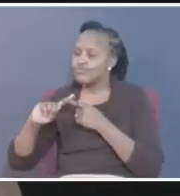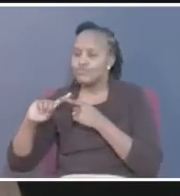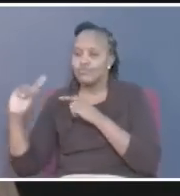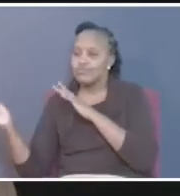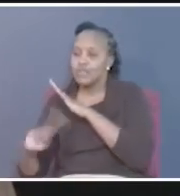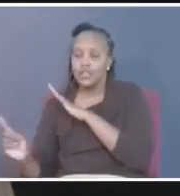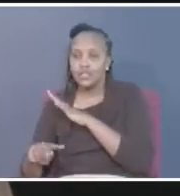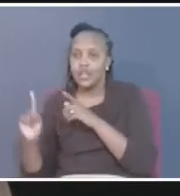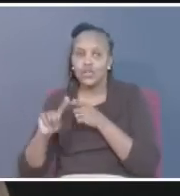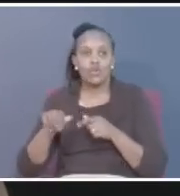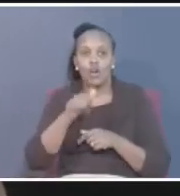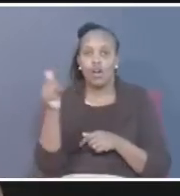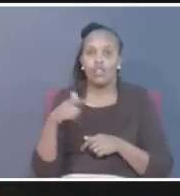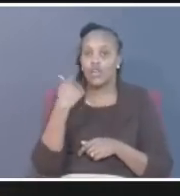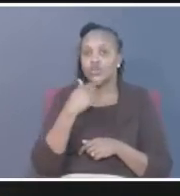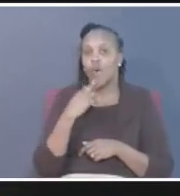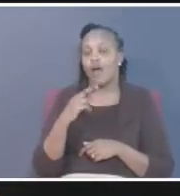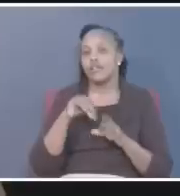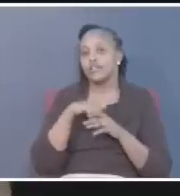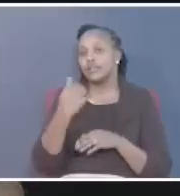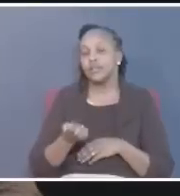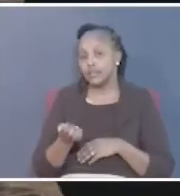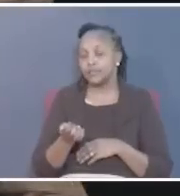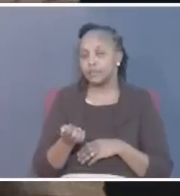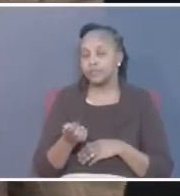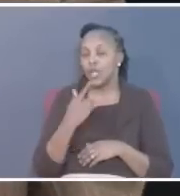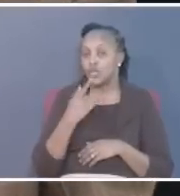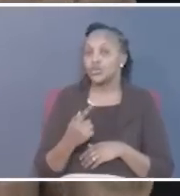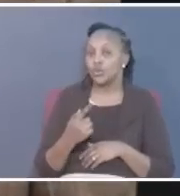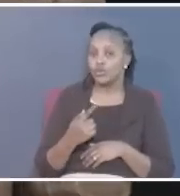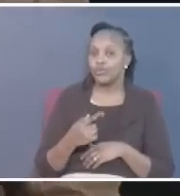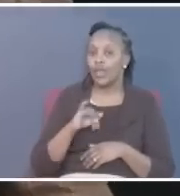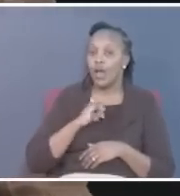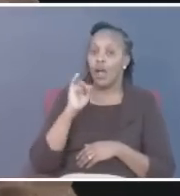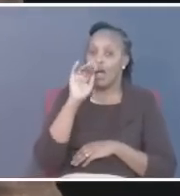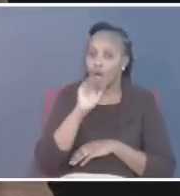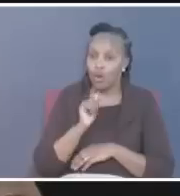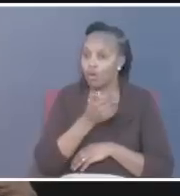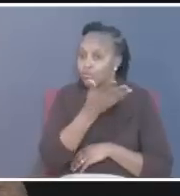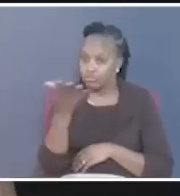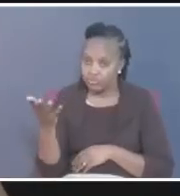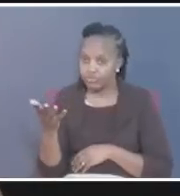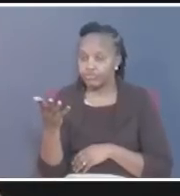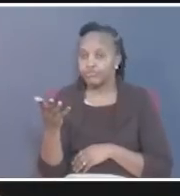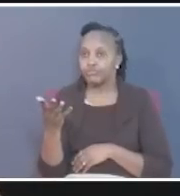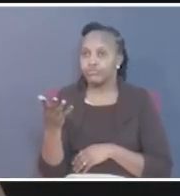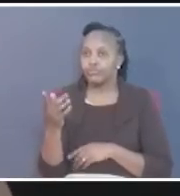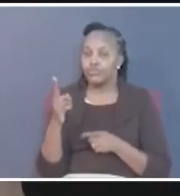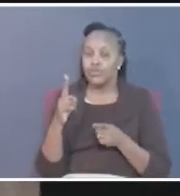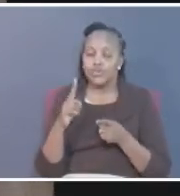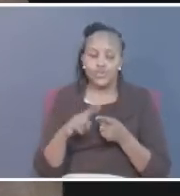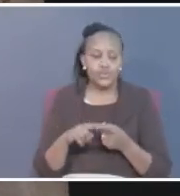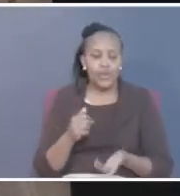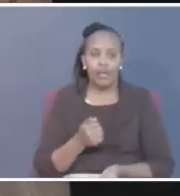to those who are in need. And therefore, I call upon us to rise to the